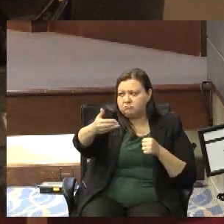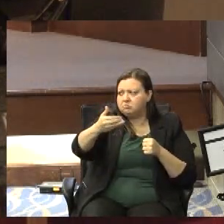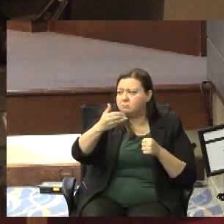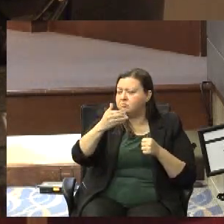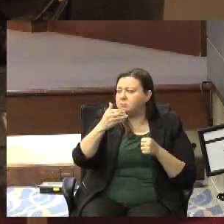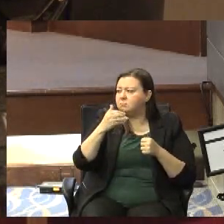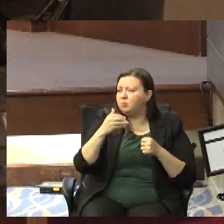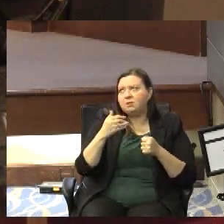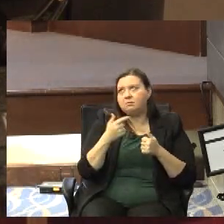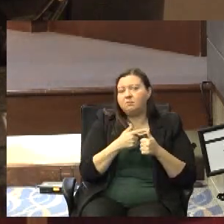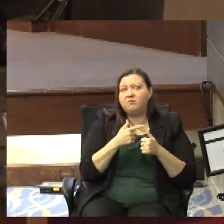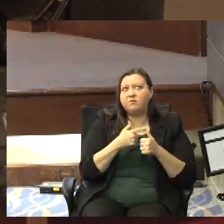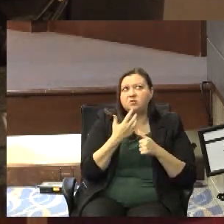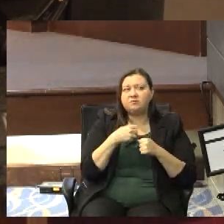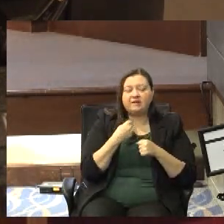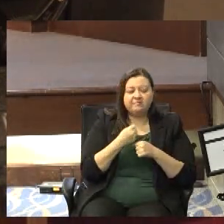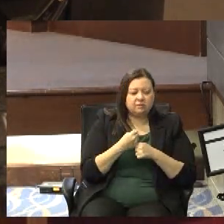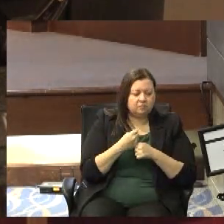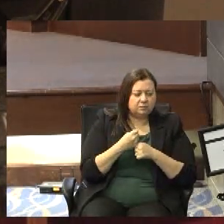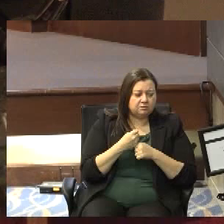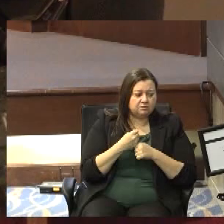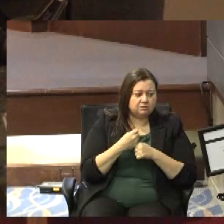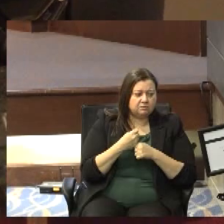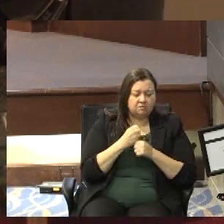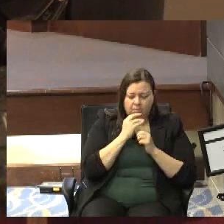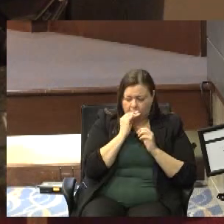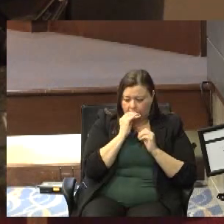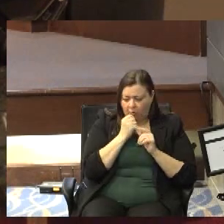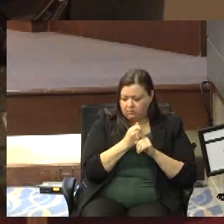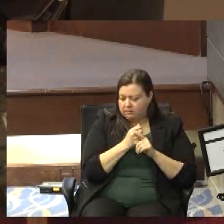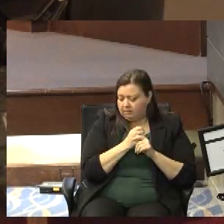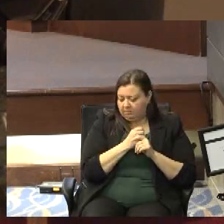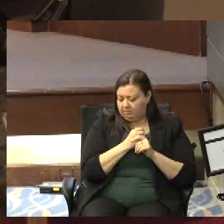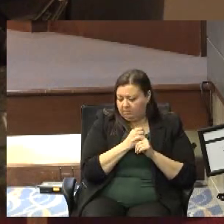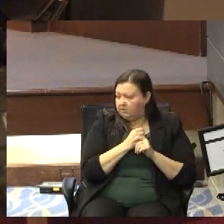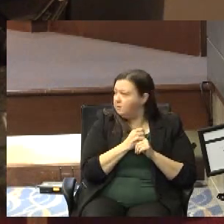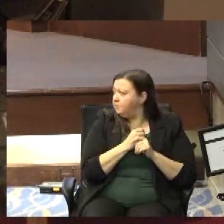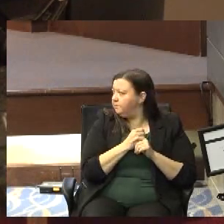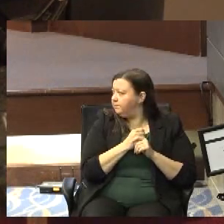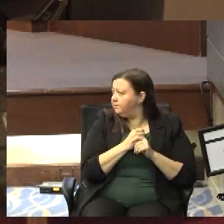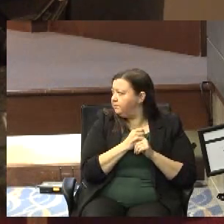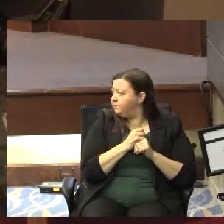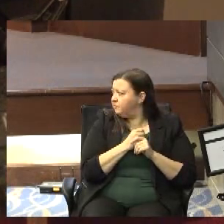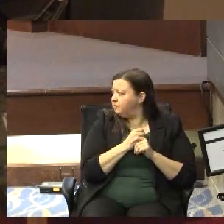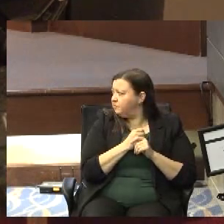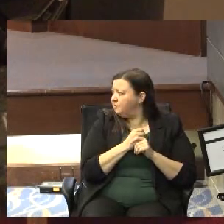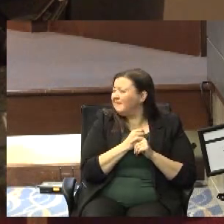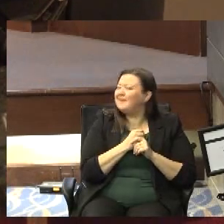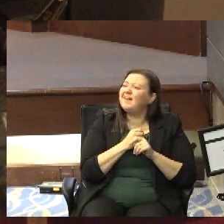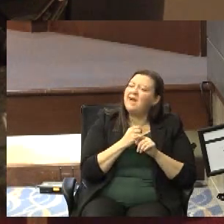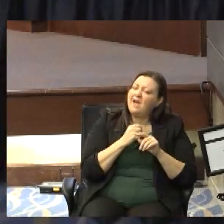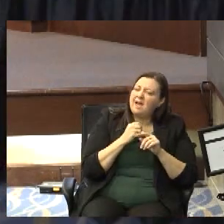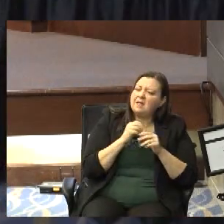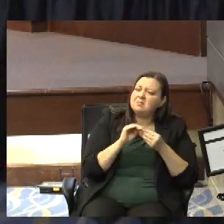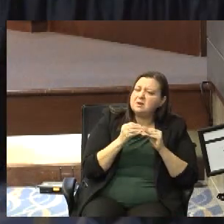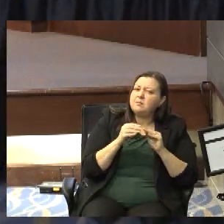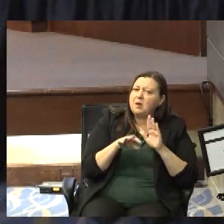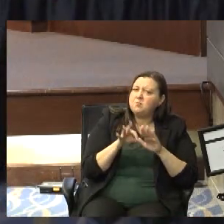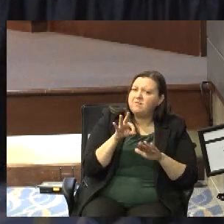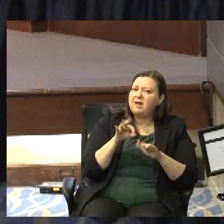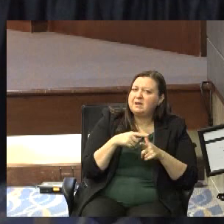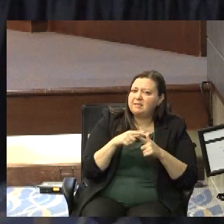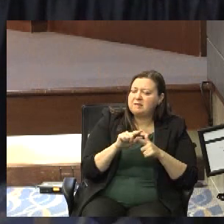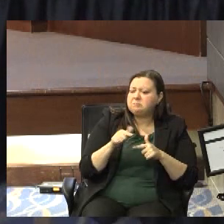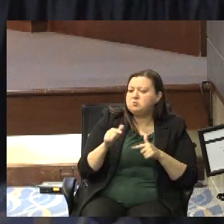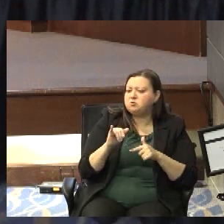what does the first five-year budget look like? Is that available? Give the number and I'll let Julie talk about the mechanics,